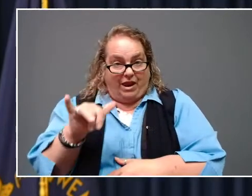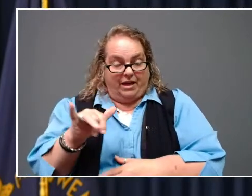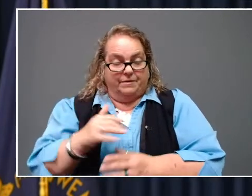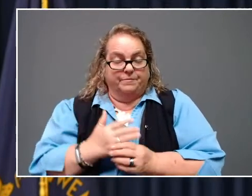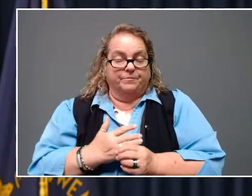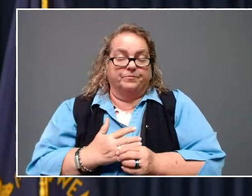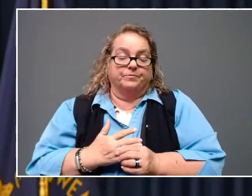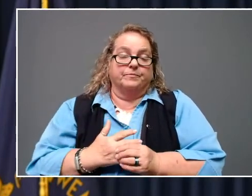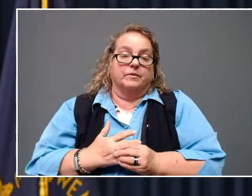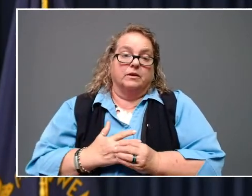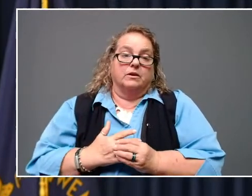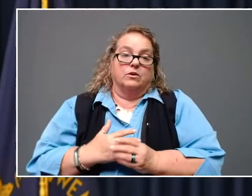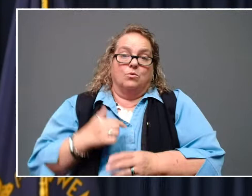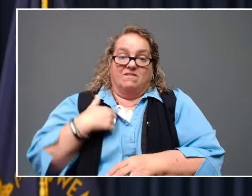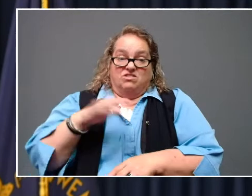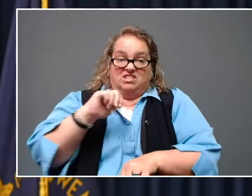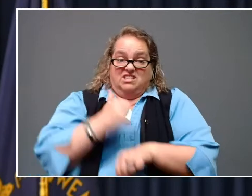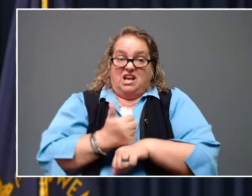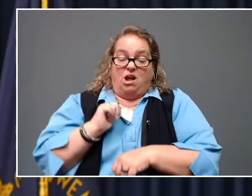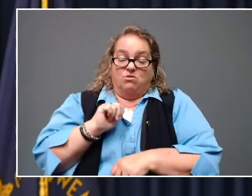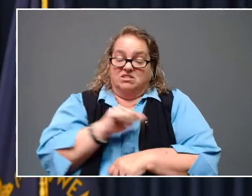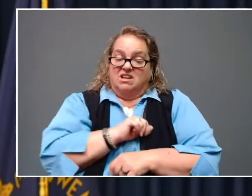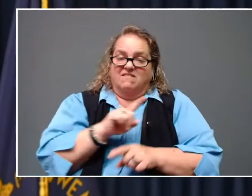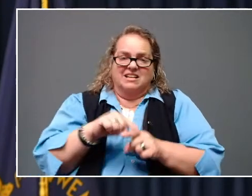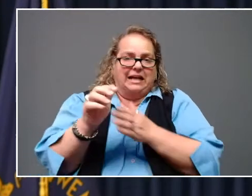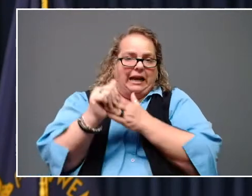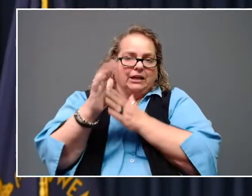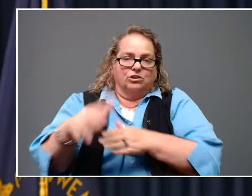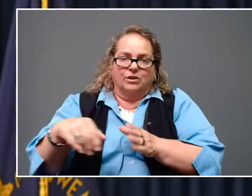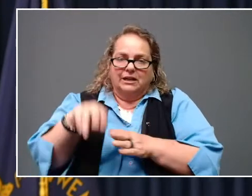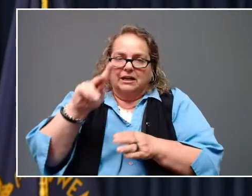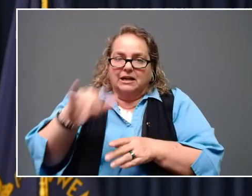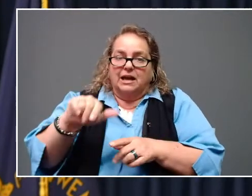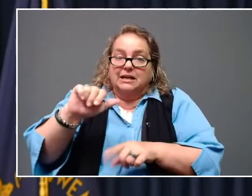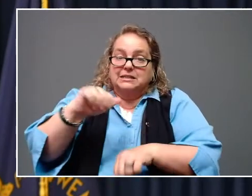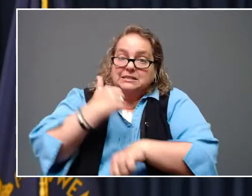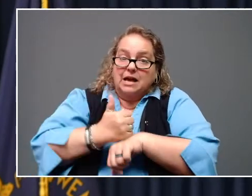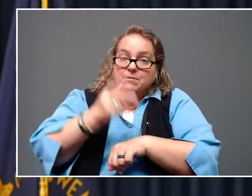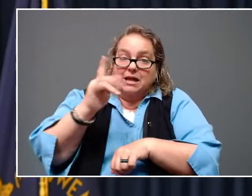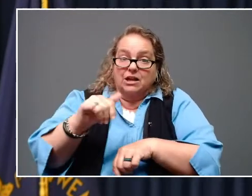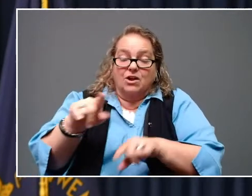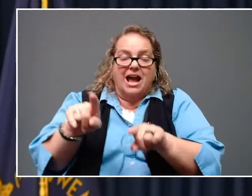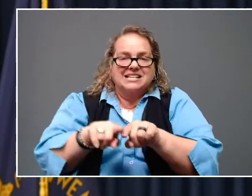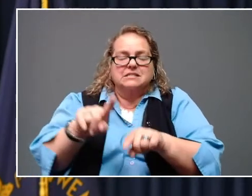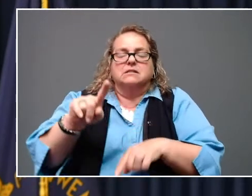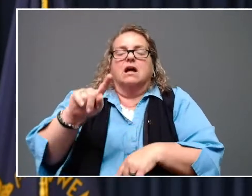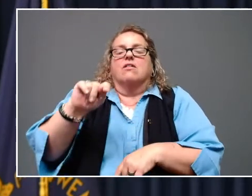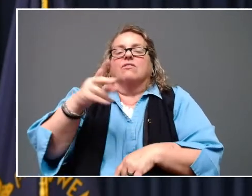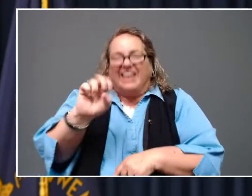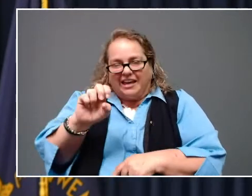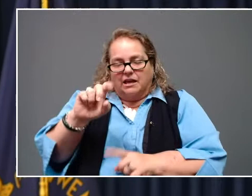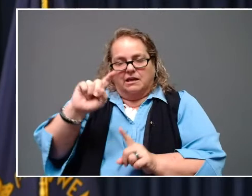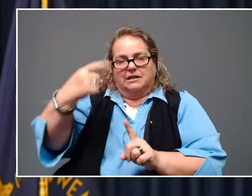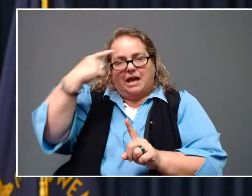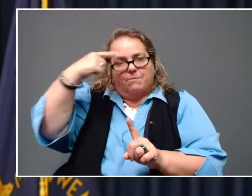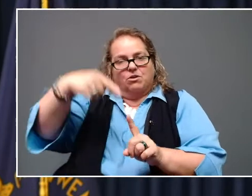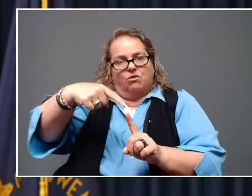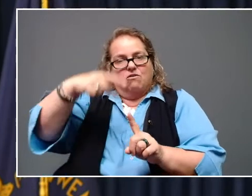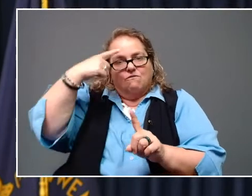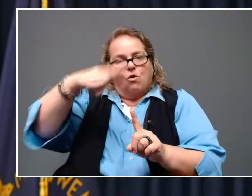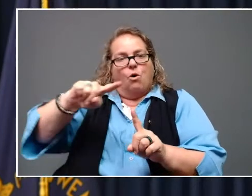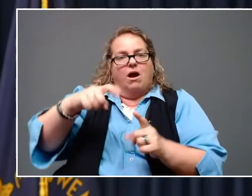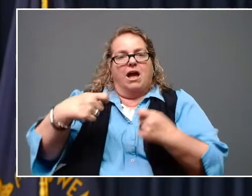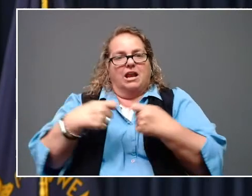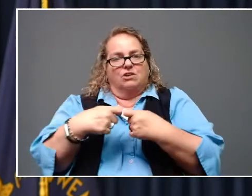our spot as a leader in Kentucky by establishing Kentucky as the capital for electric vehicle battery production as well